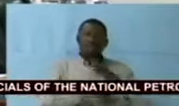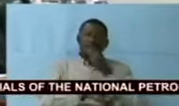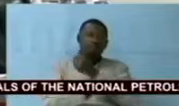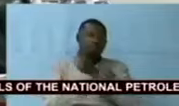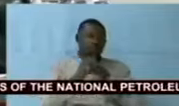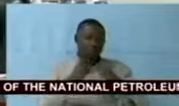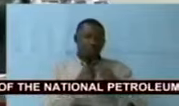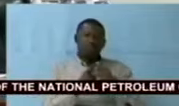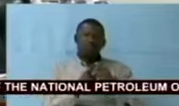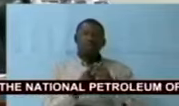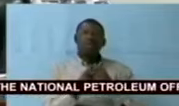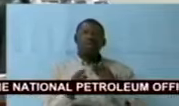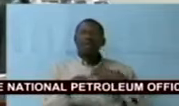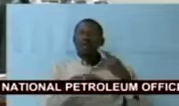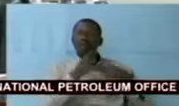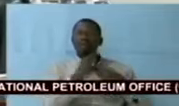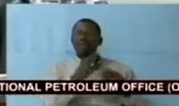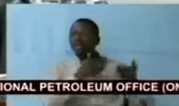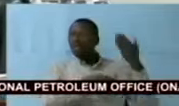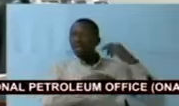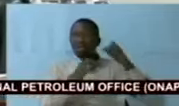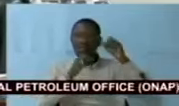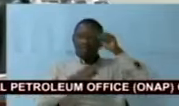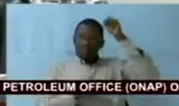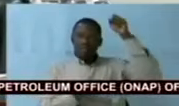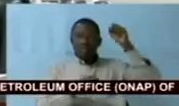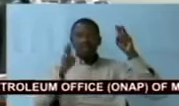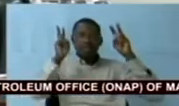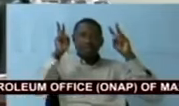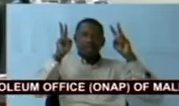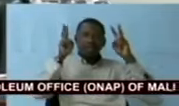And the then President, Yaya Jammeh,